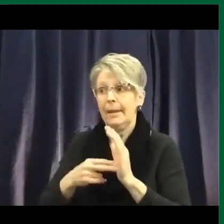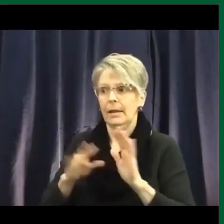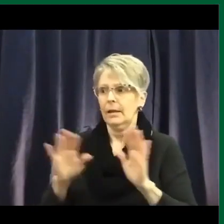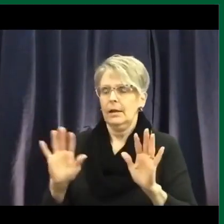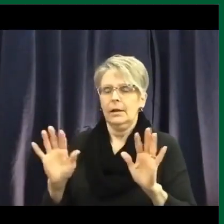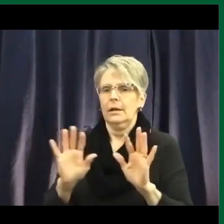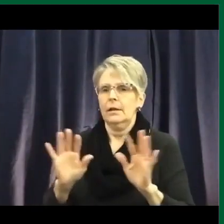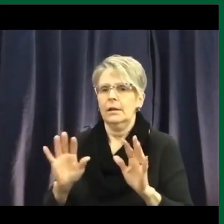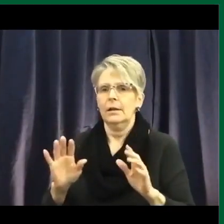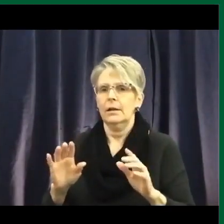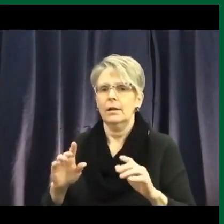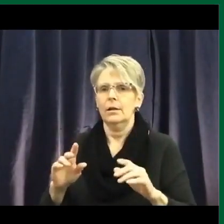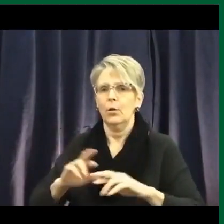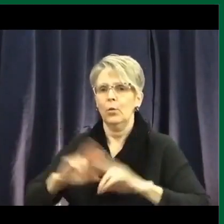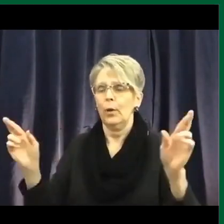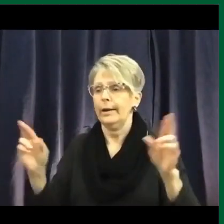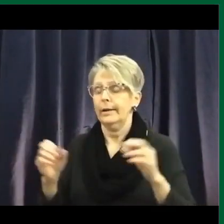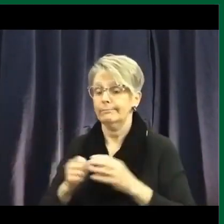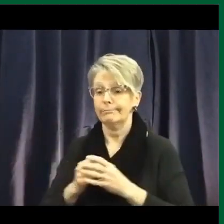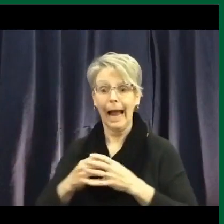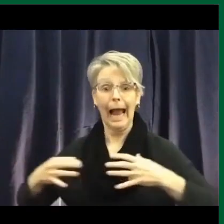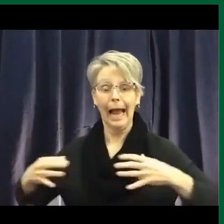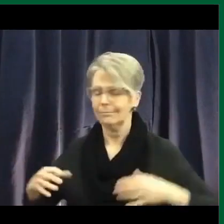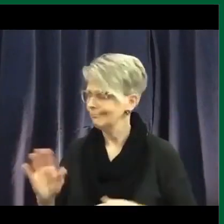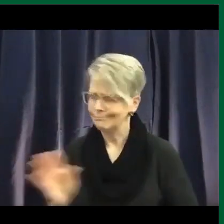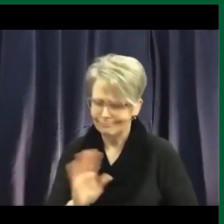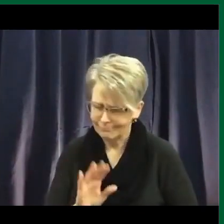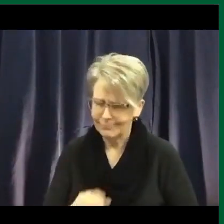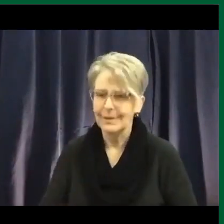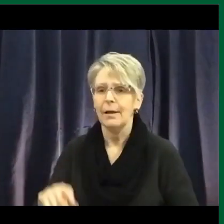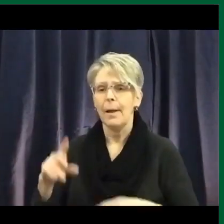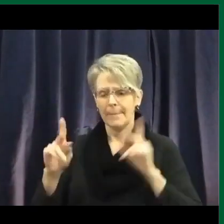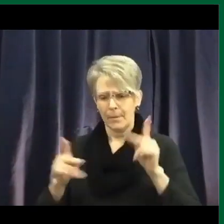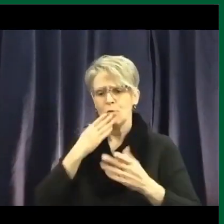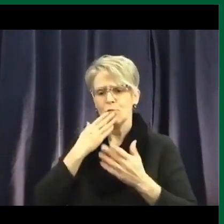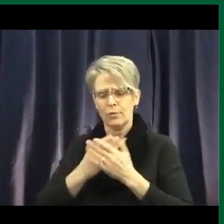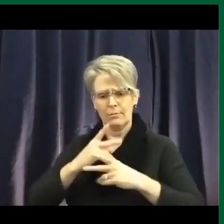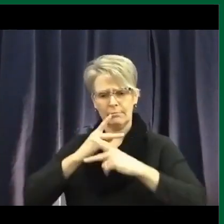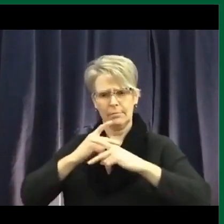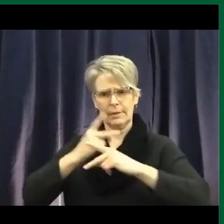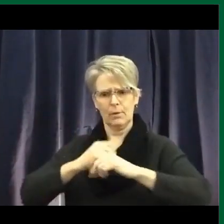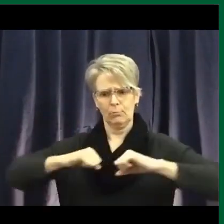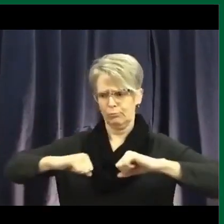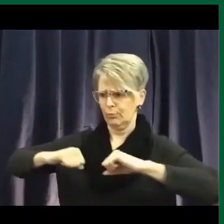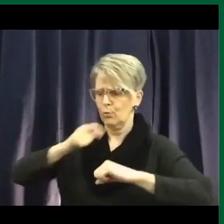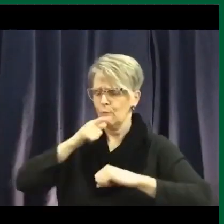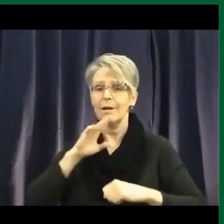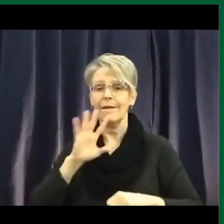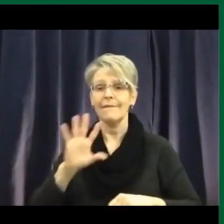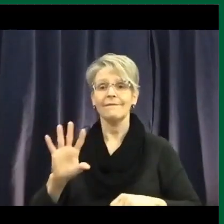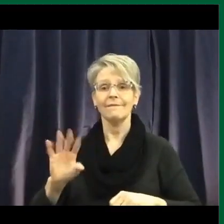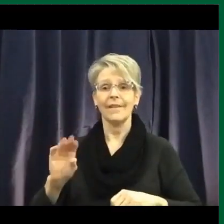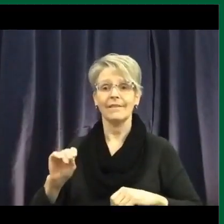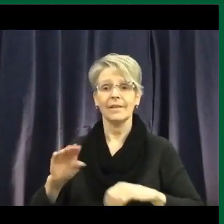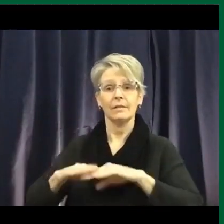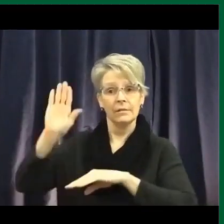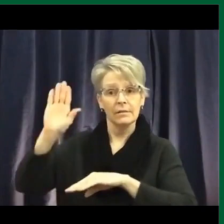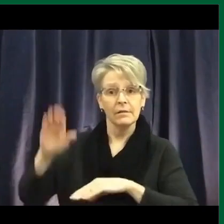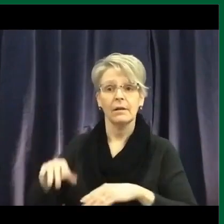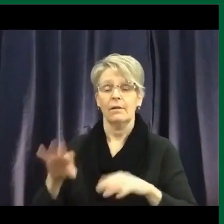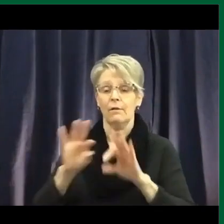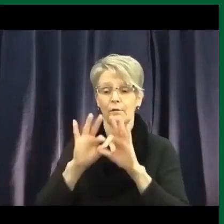your bubble expand. I think many people have been doing well, shielding themselves, especially those who are 50 and older, and friends, family have been